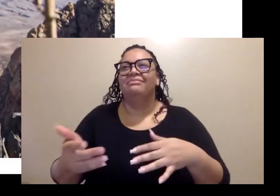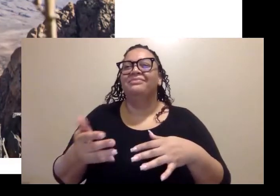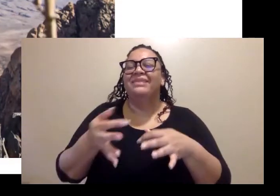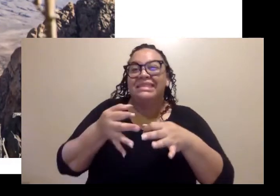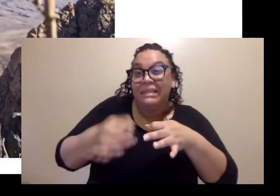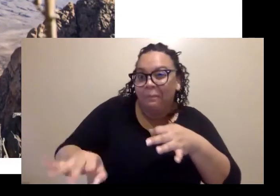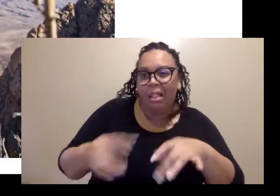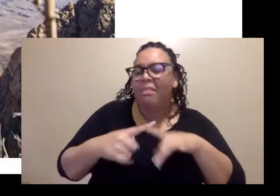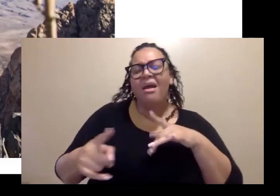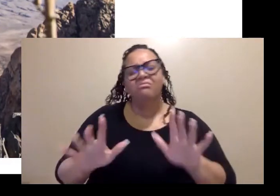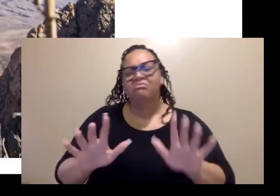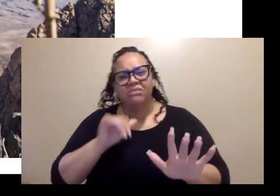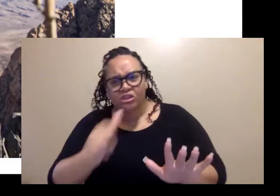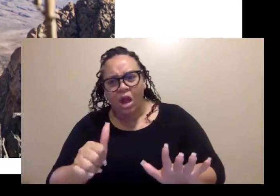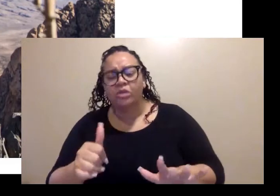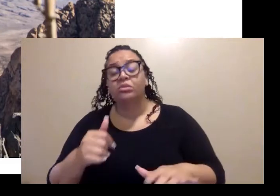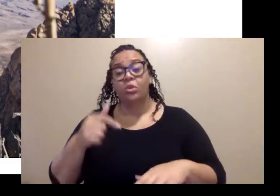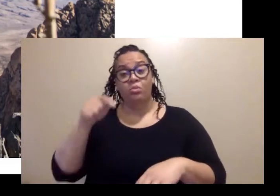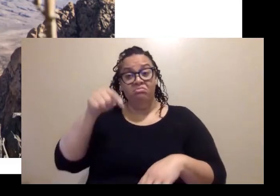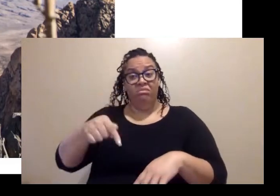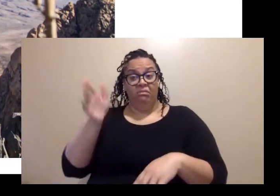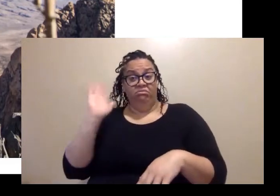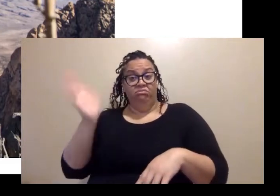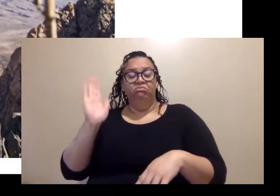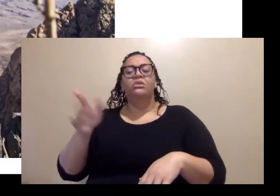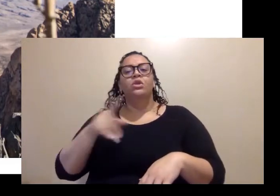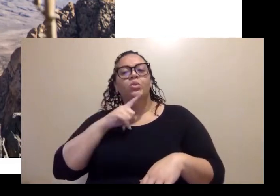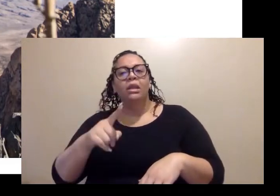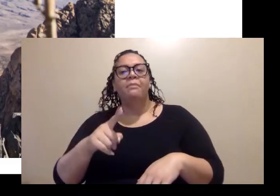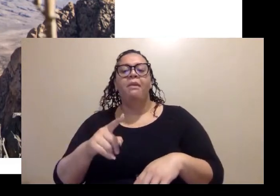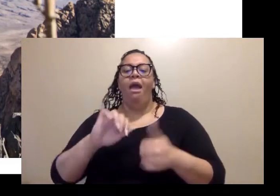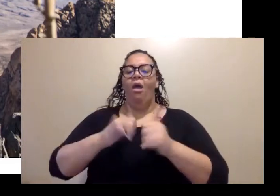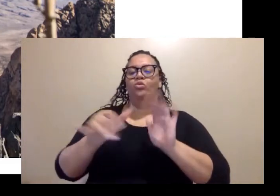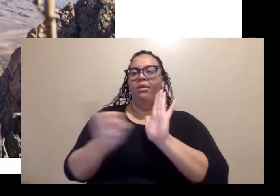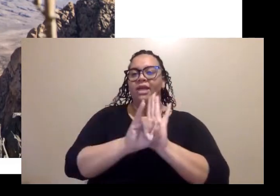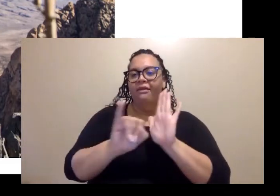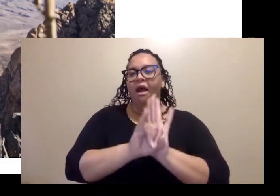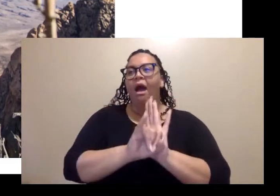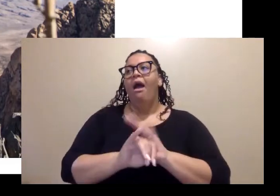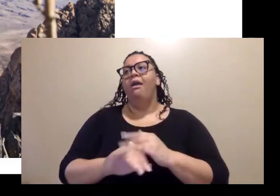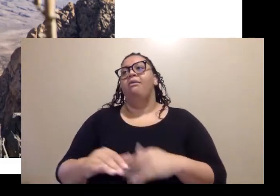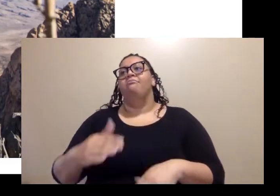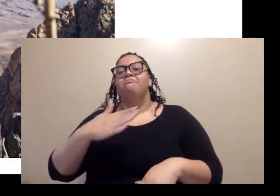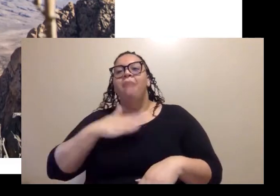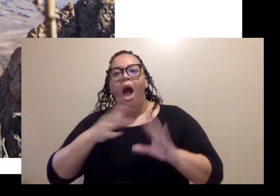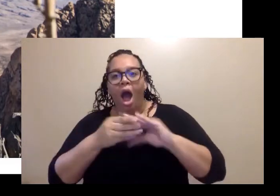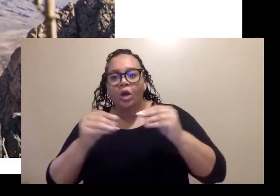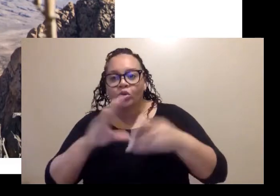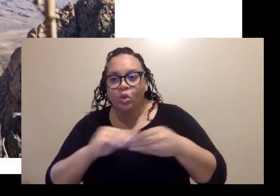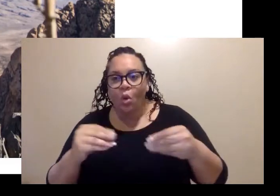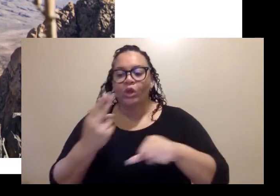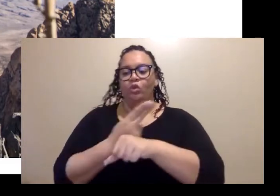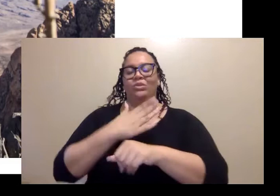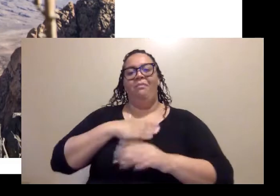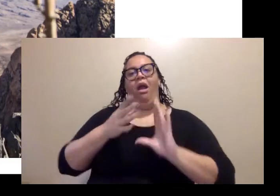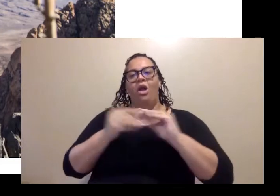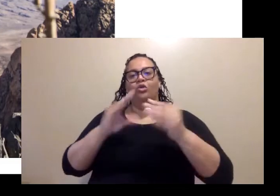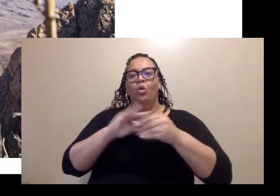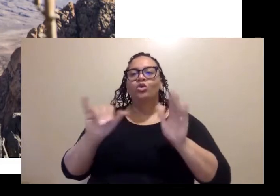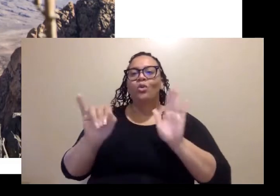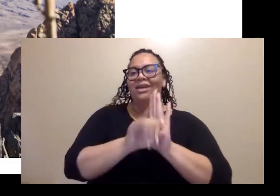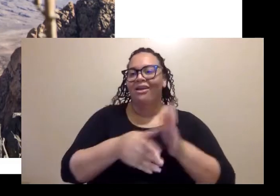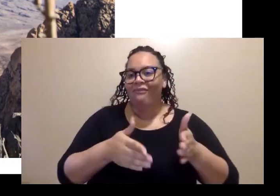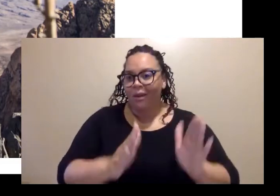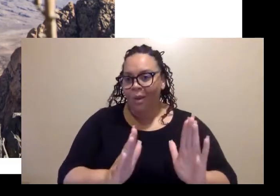this talk is really going to be identifying ways, like using my story and the experience that I had, identifying the ways that